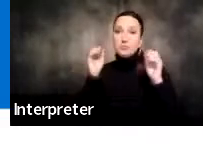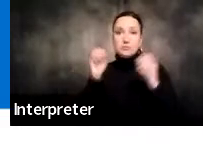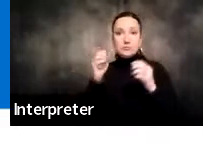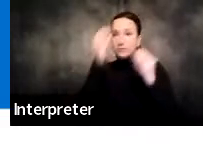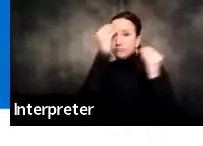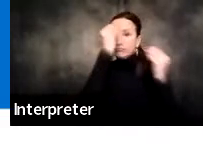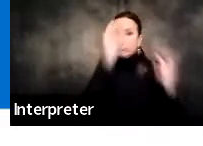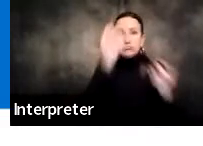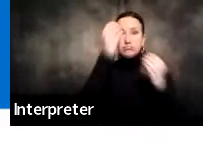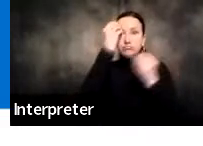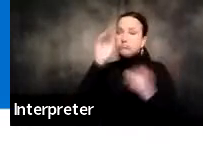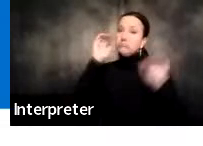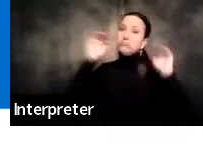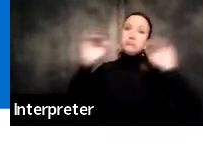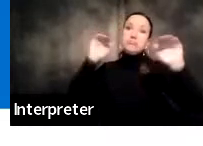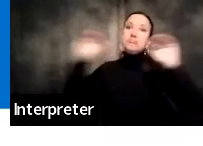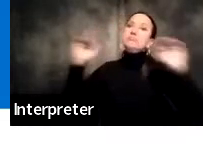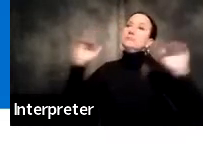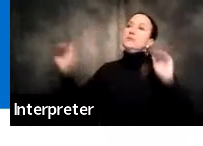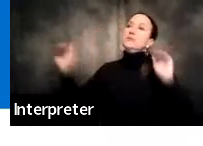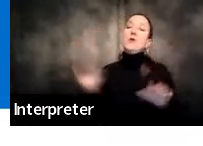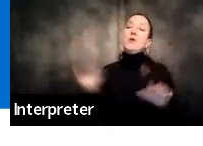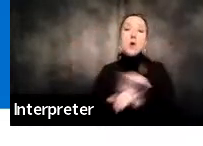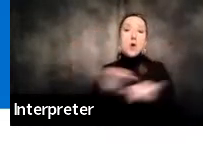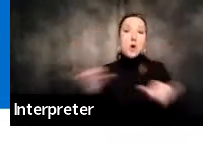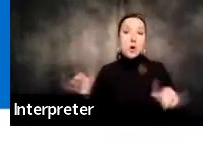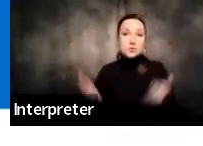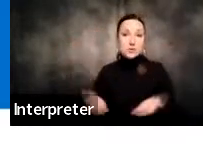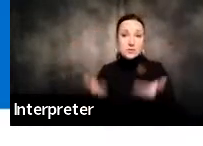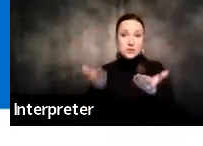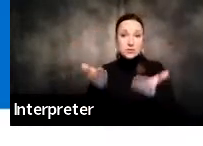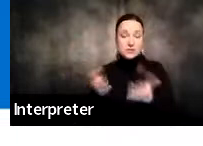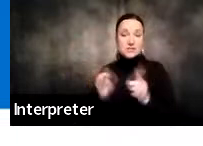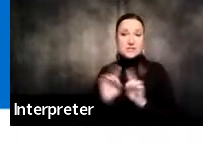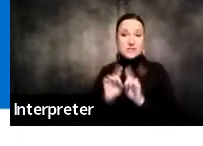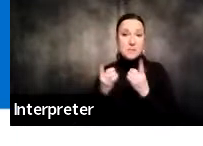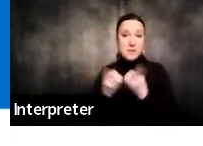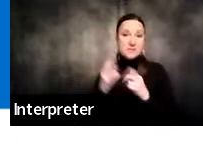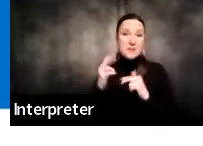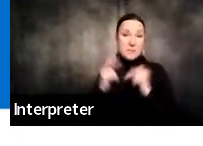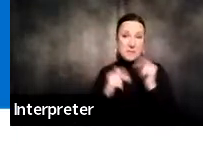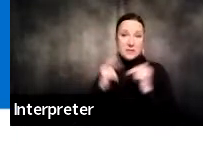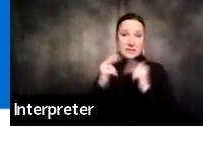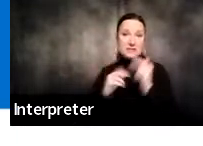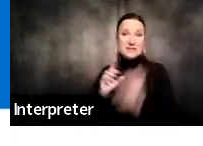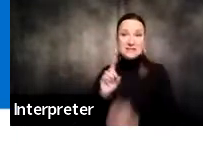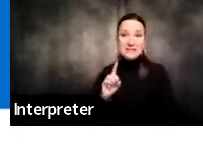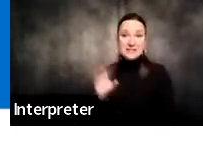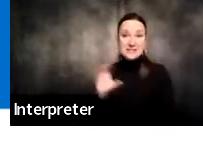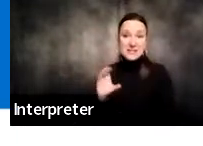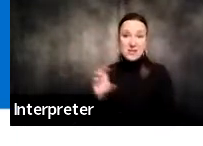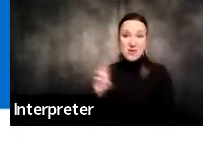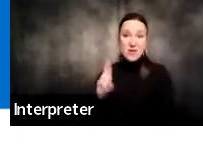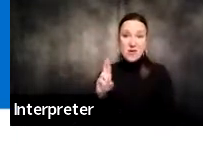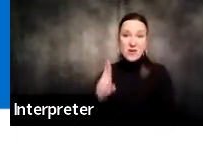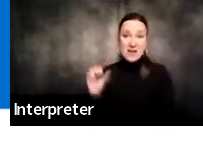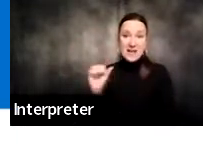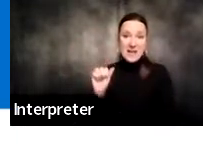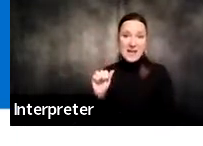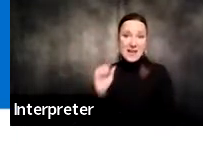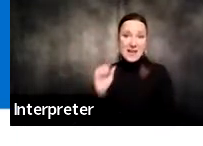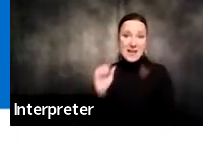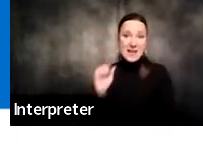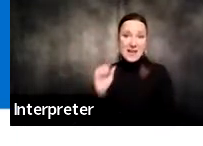I would also suggest that you reach out to the Department of Buildings, formerly DCRA, to get the contact information for all